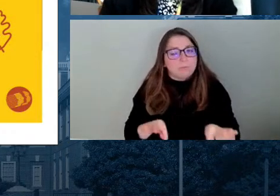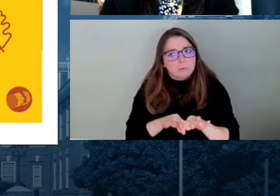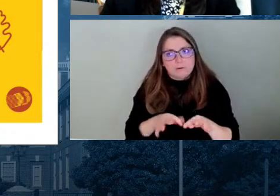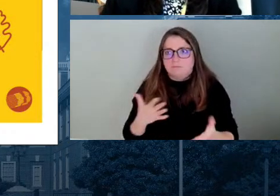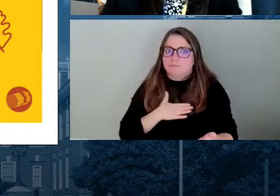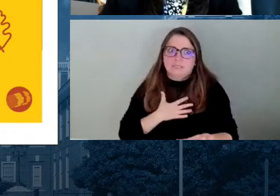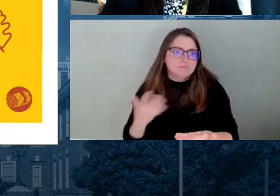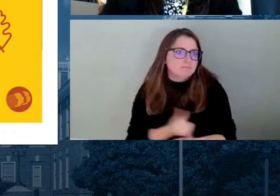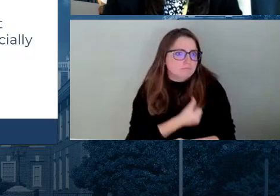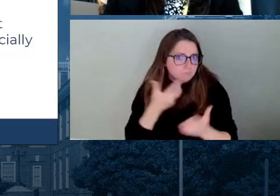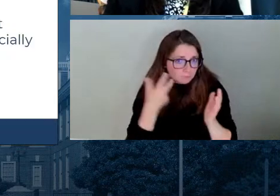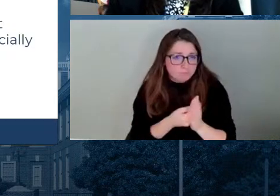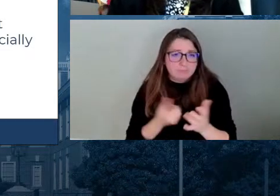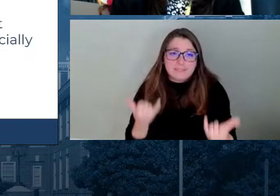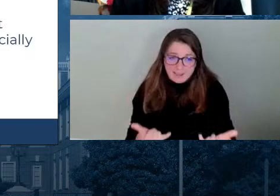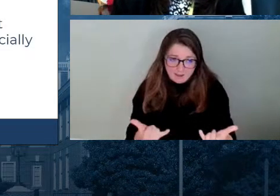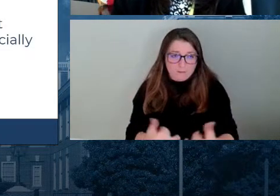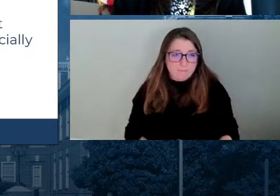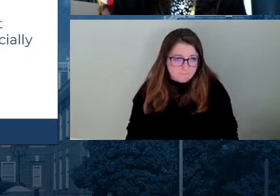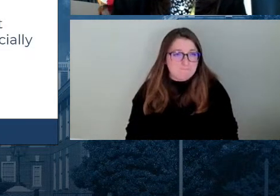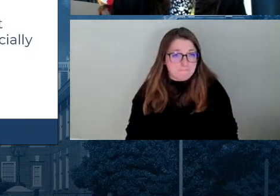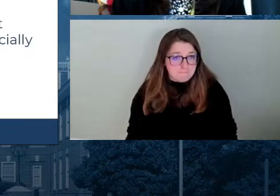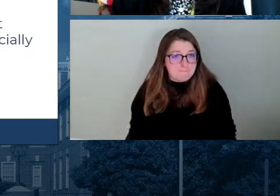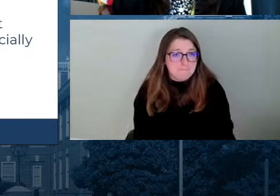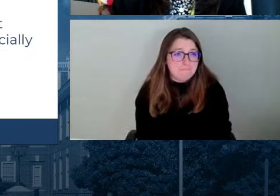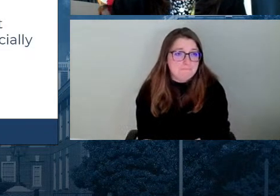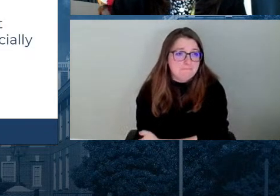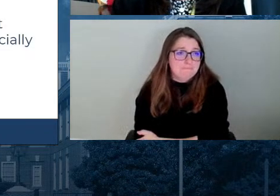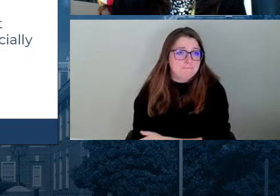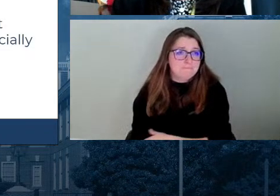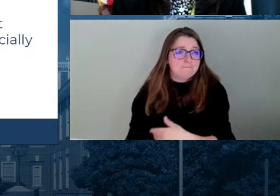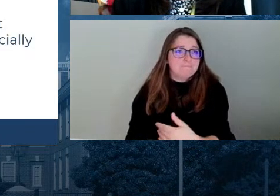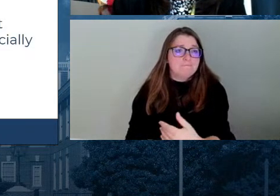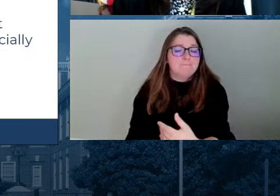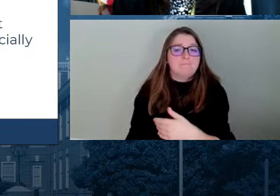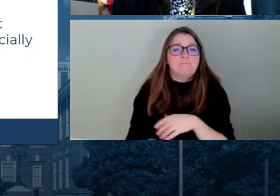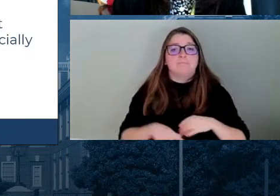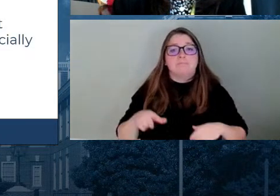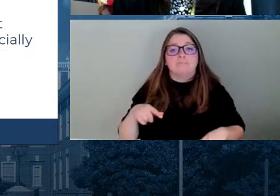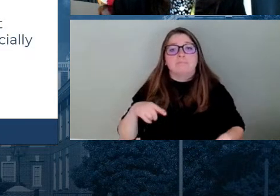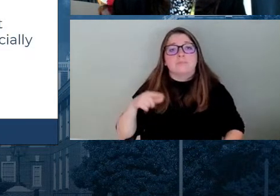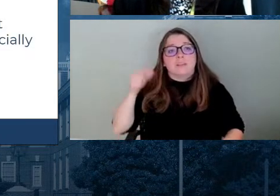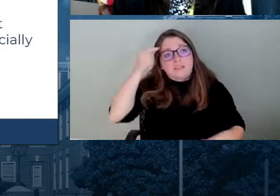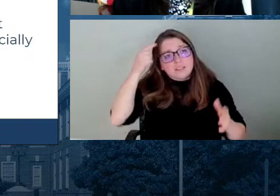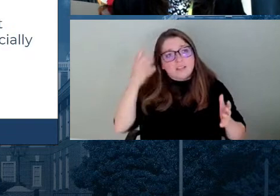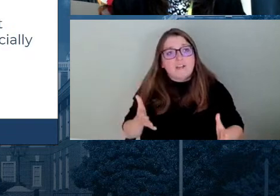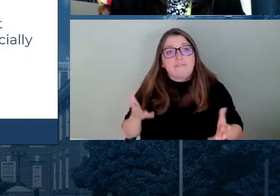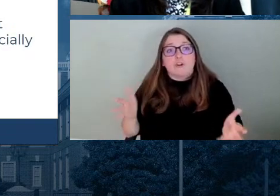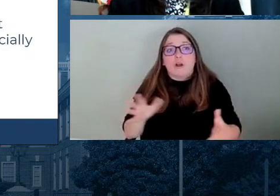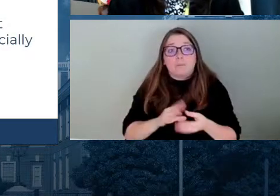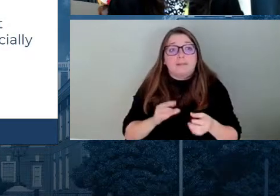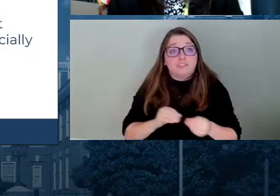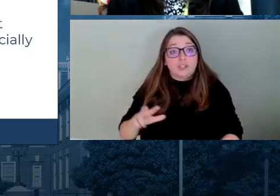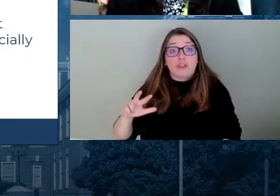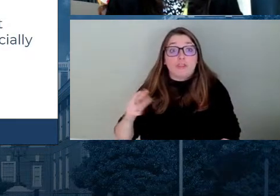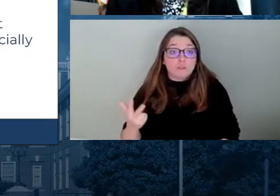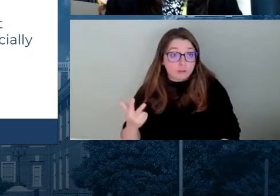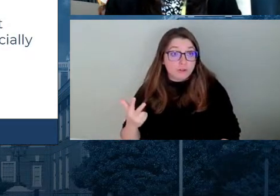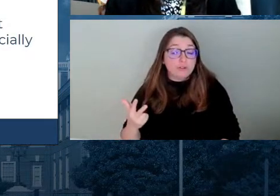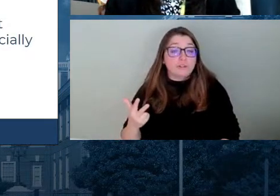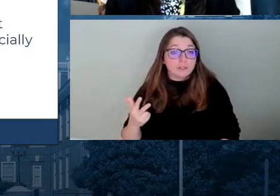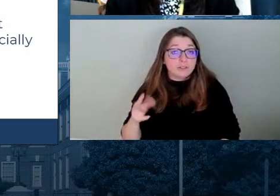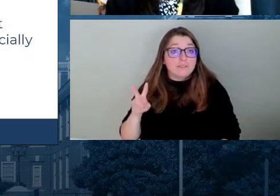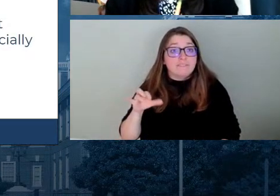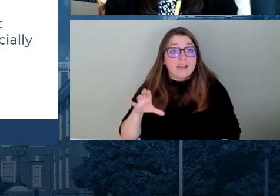ones. Next slide. As the governor mentioned, the third respiratory virus that we're really watching and